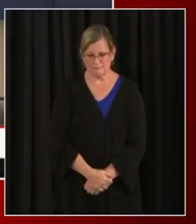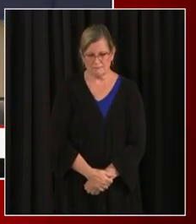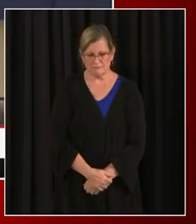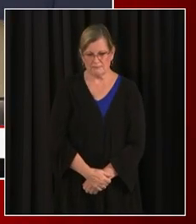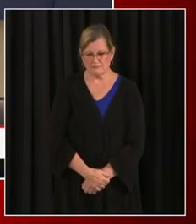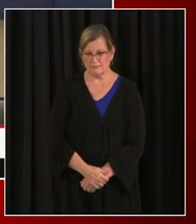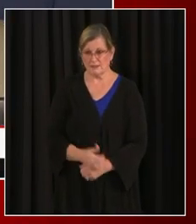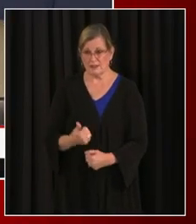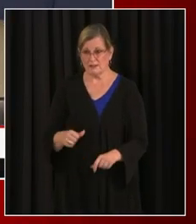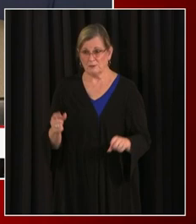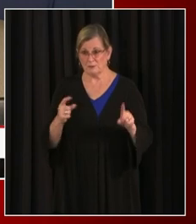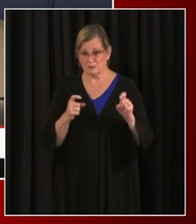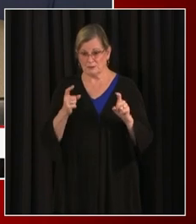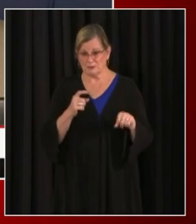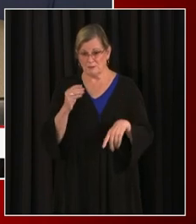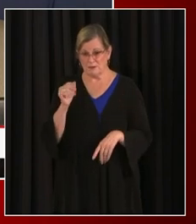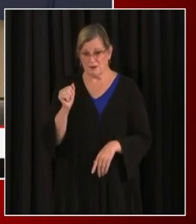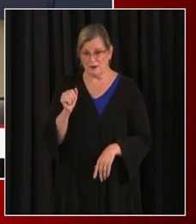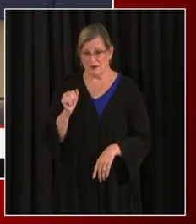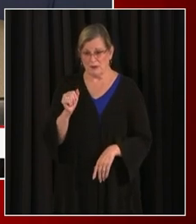Anything else? Oh, yes. Yes.